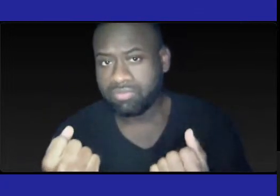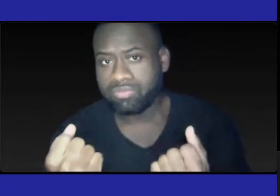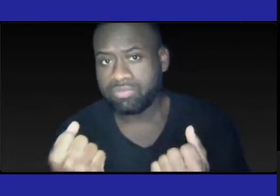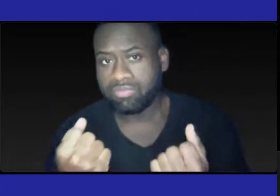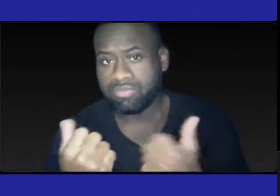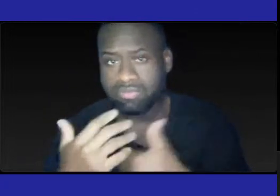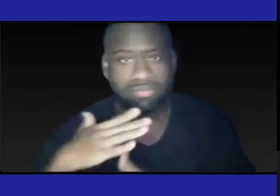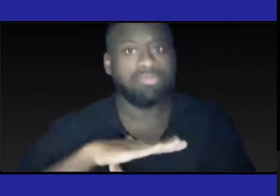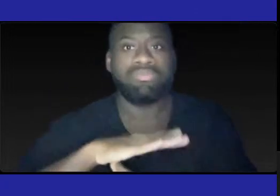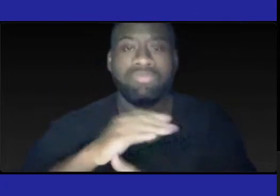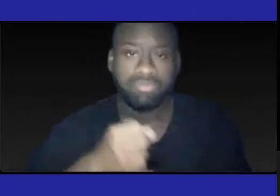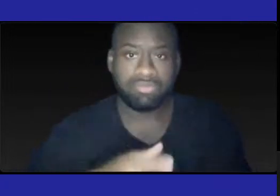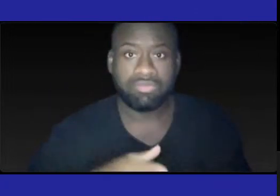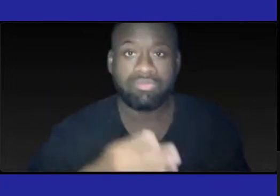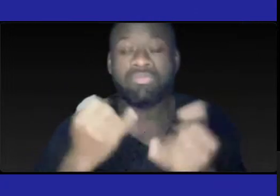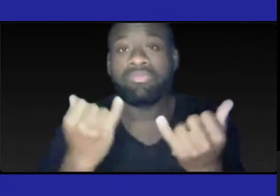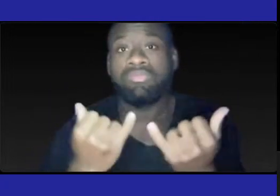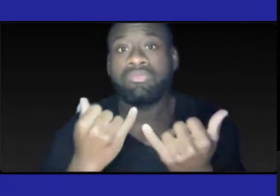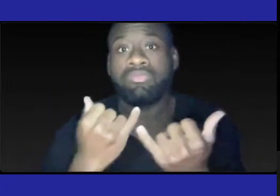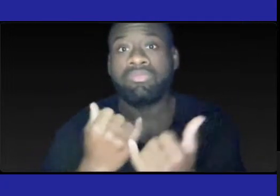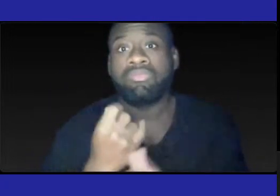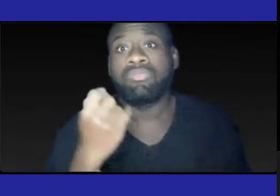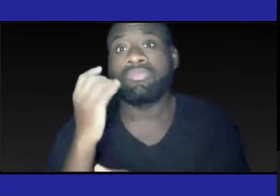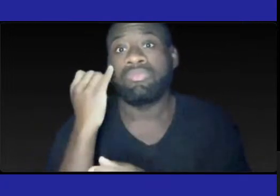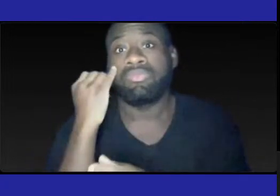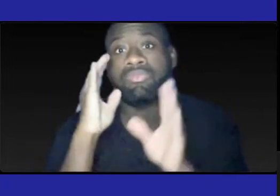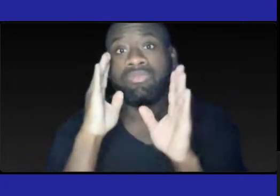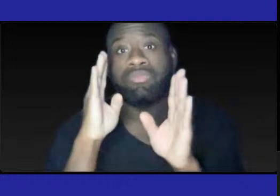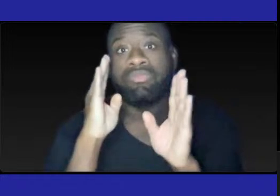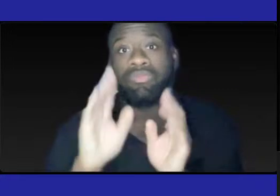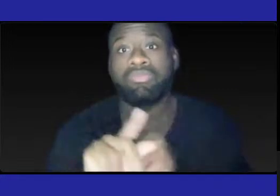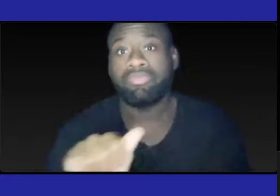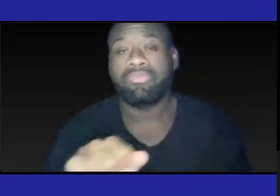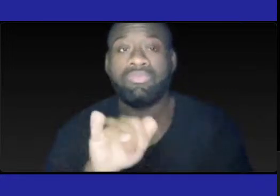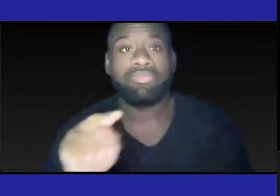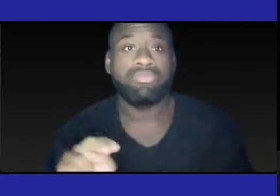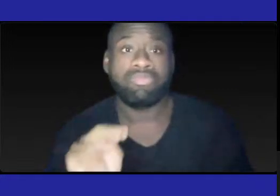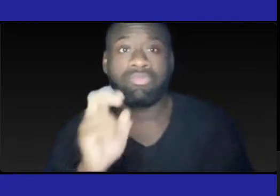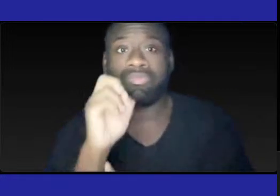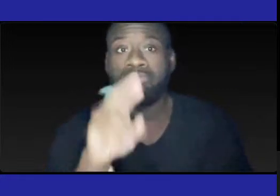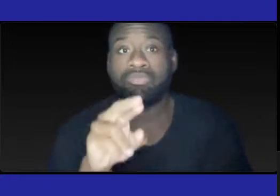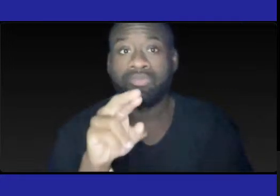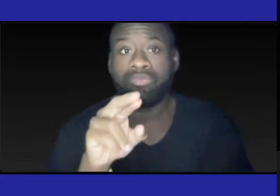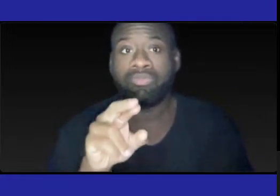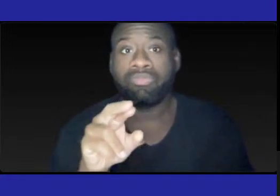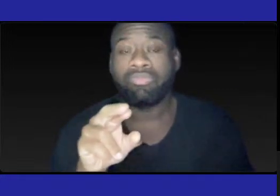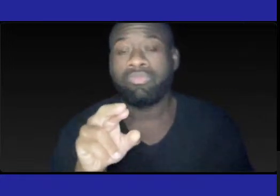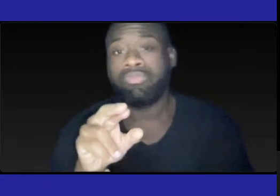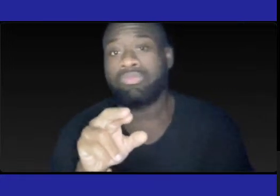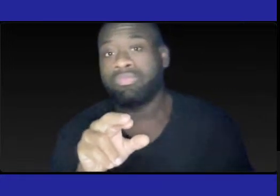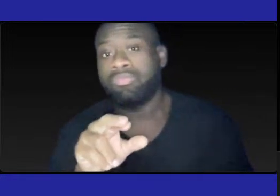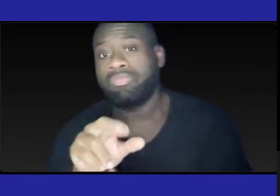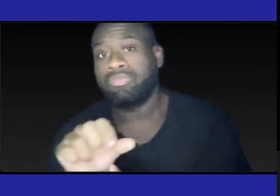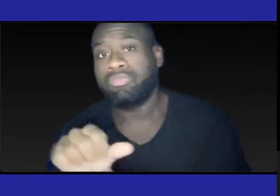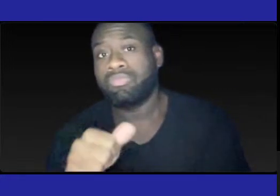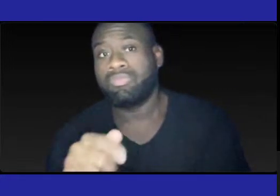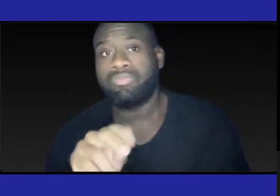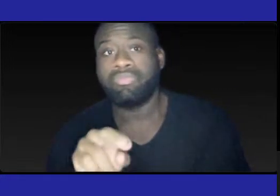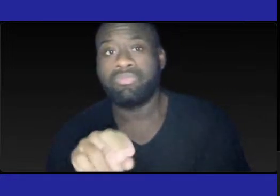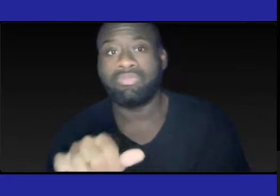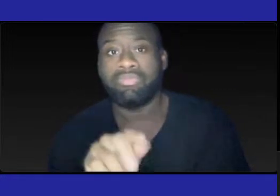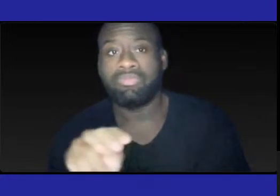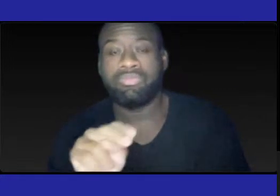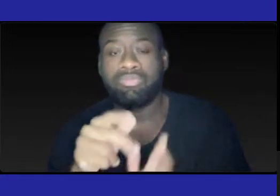at Asian, just people of Pacific Island or Asian descent, we see cancer as the leading cause. However, when we look